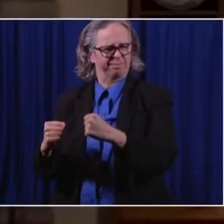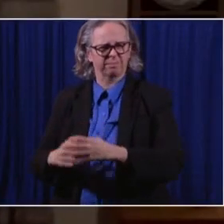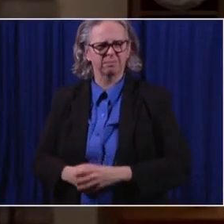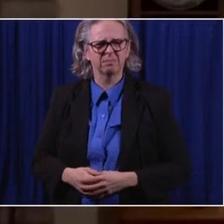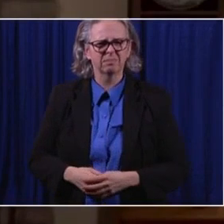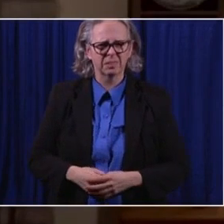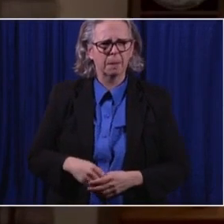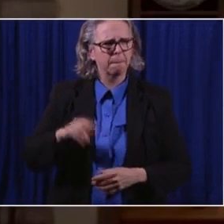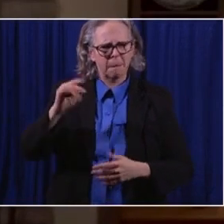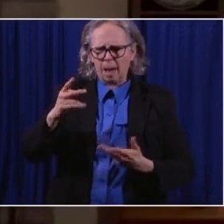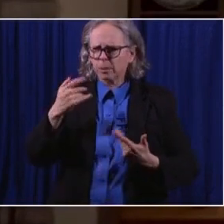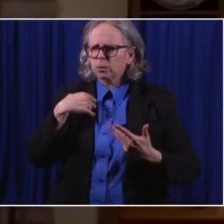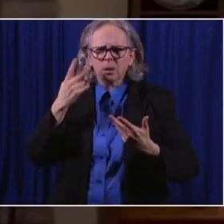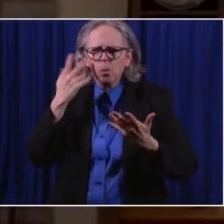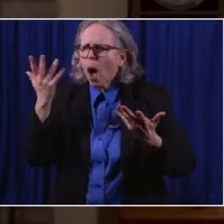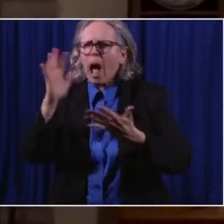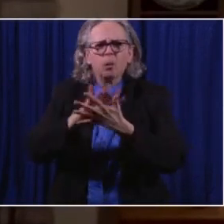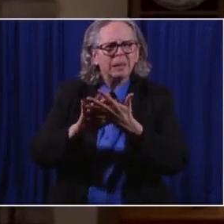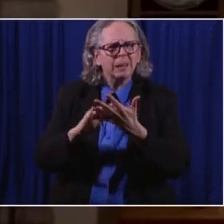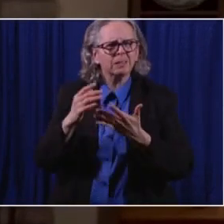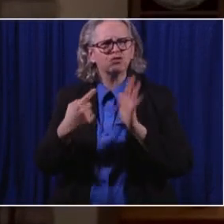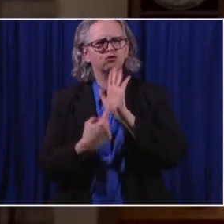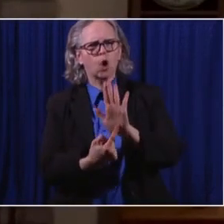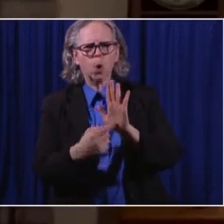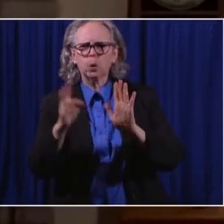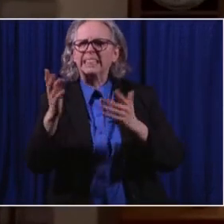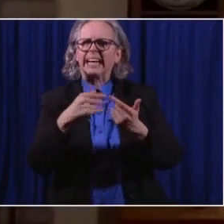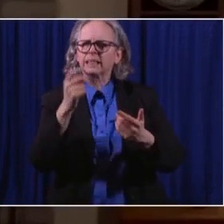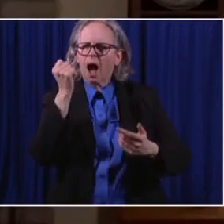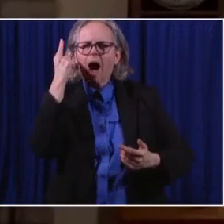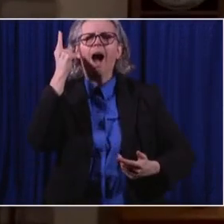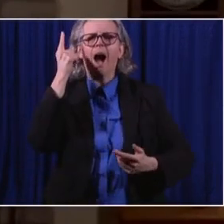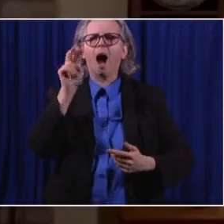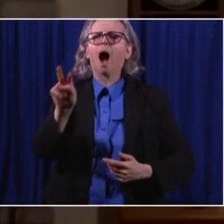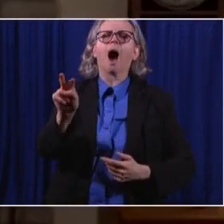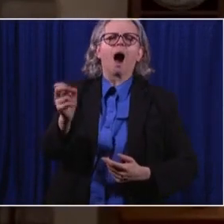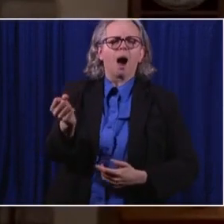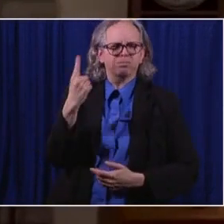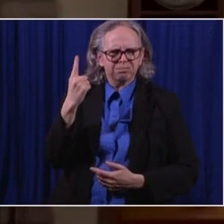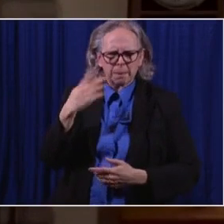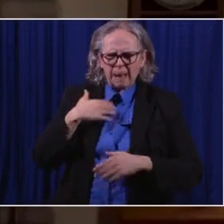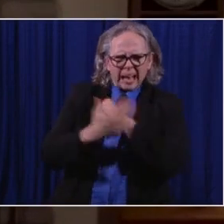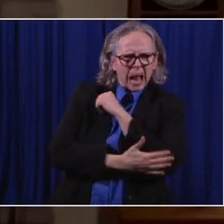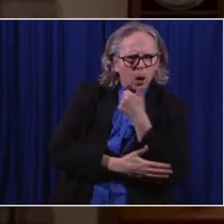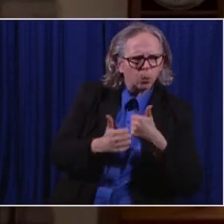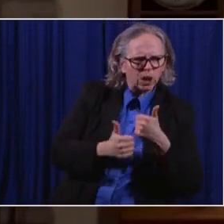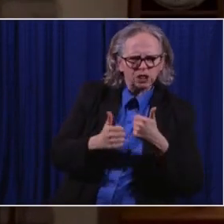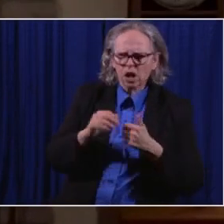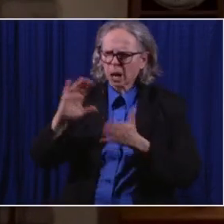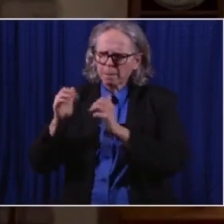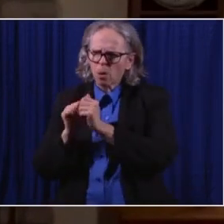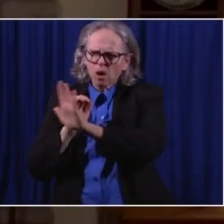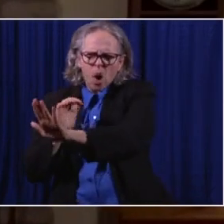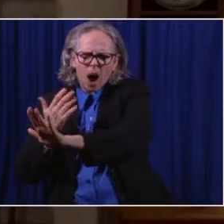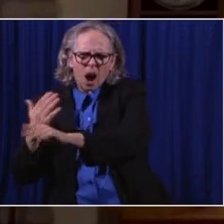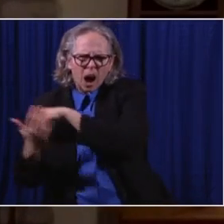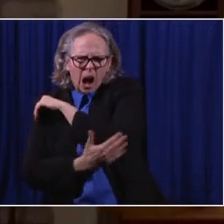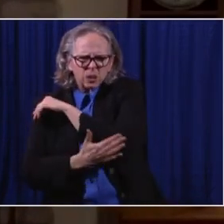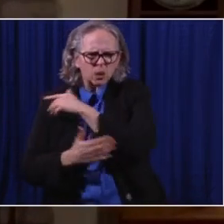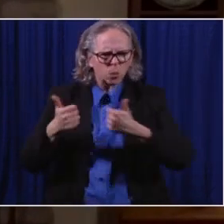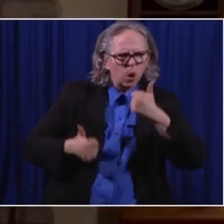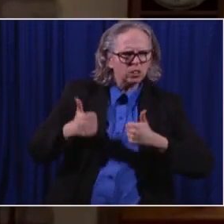show you so that someone can look at this map and see how they compare with other counties. Again, this goes back to the data point that we